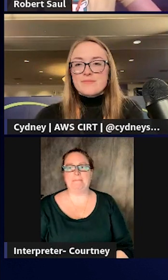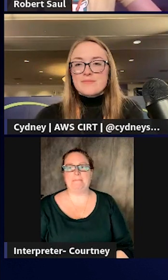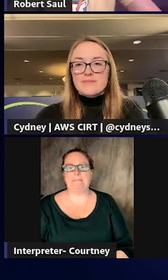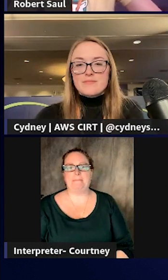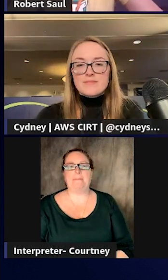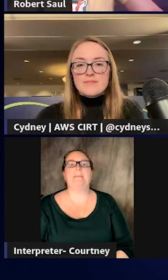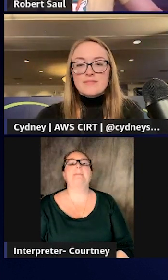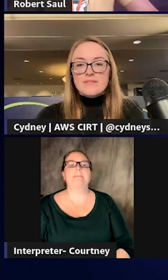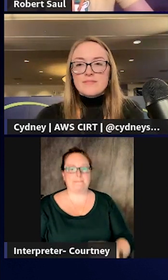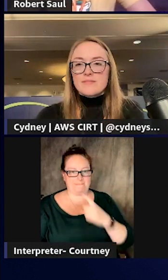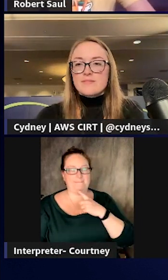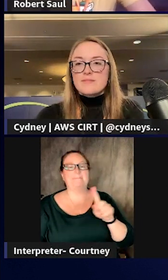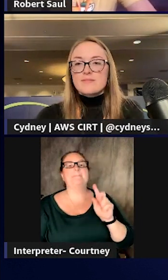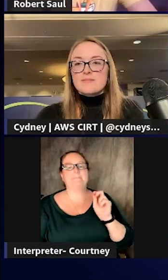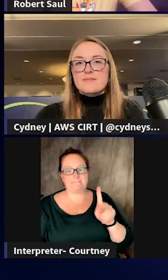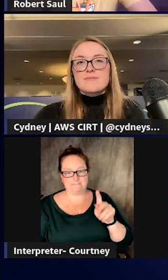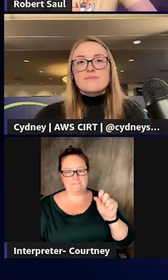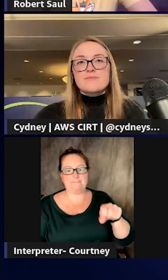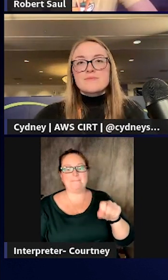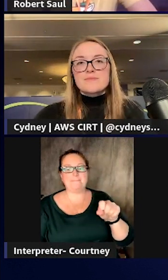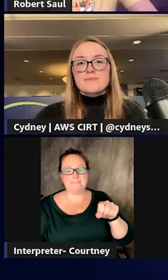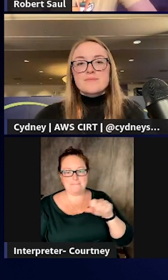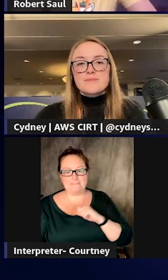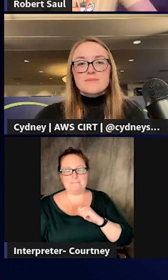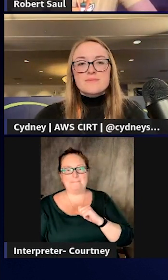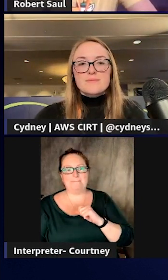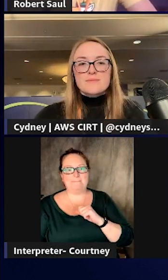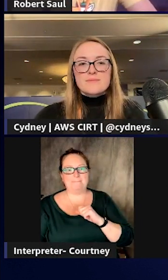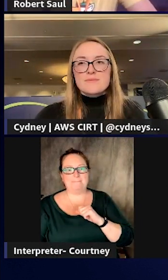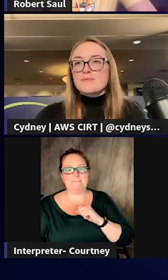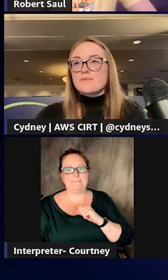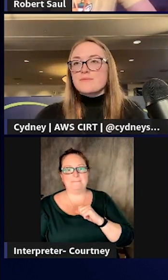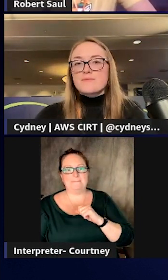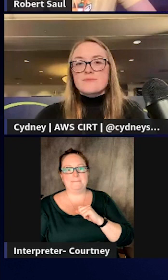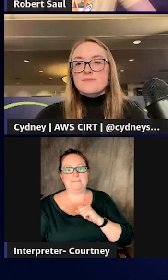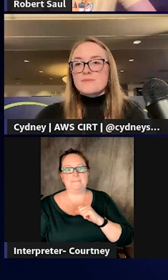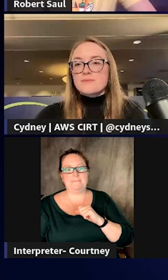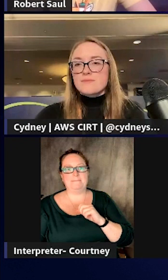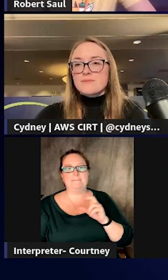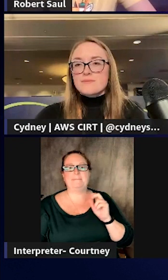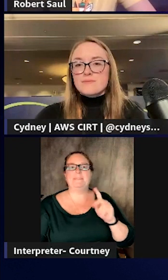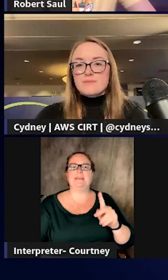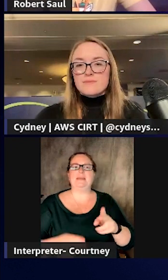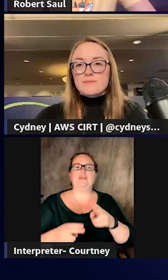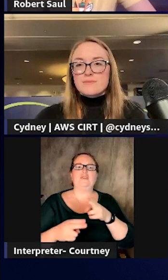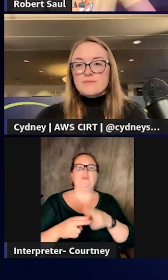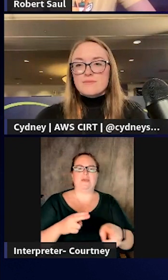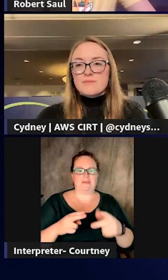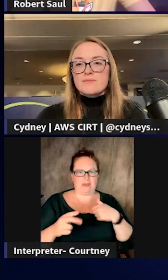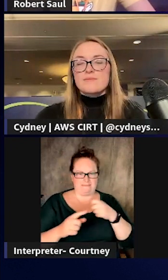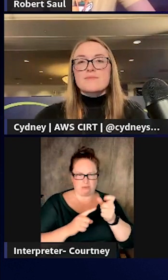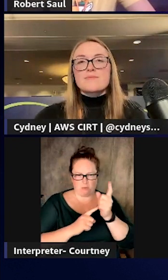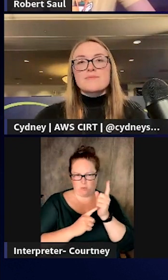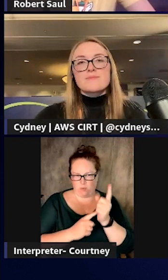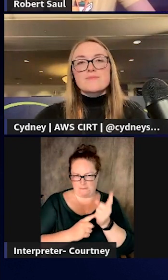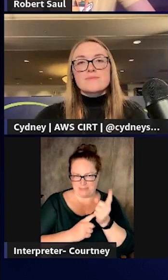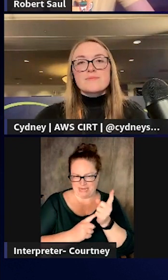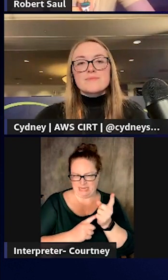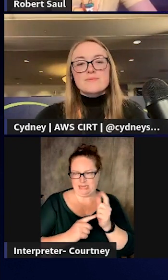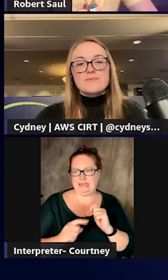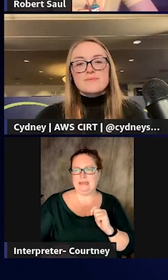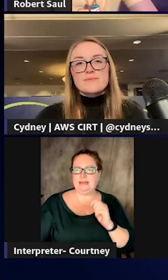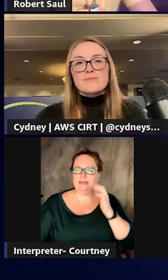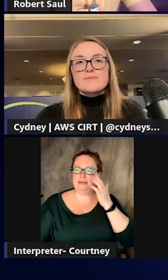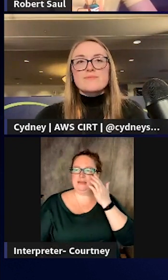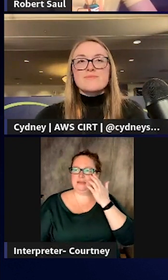is. Okay. So let's talk about real quick. We got 1 more minute left. What do